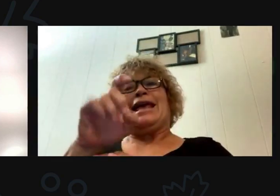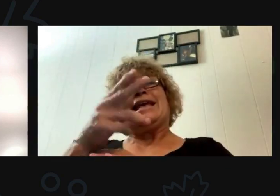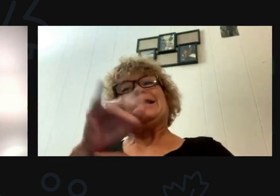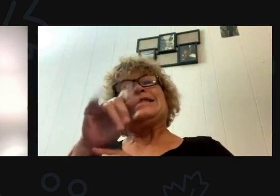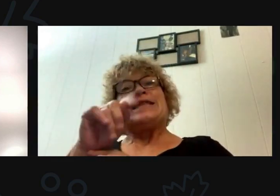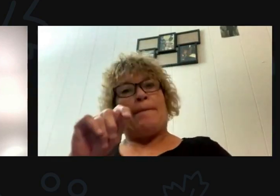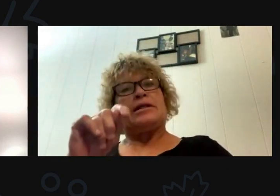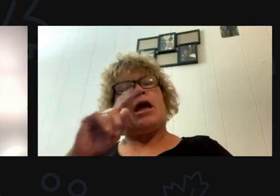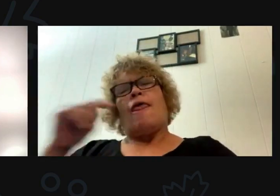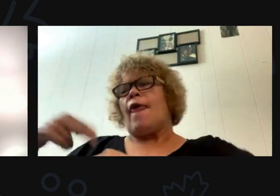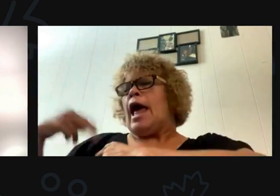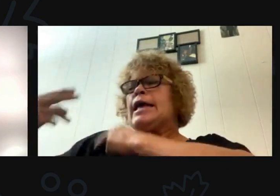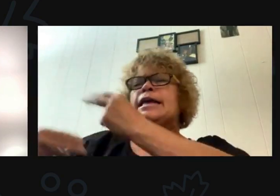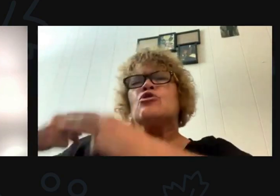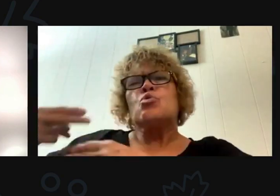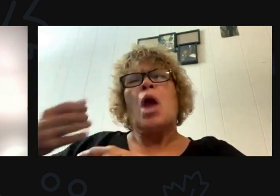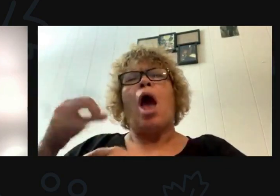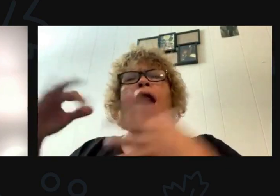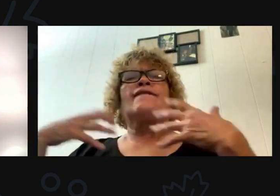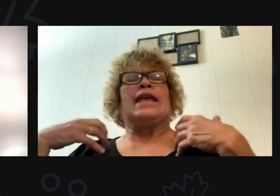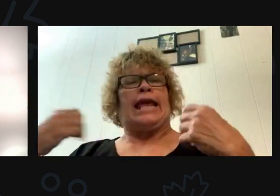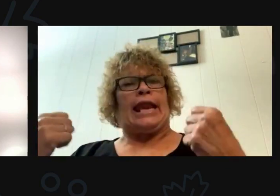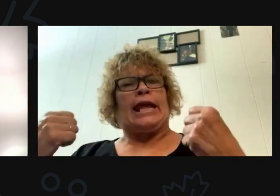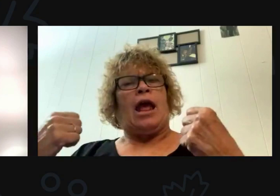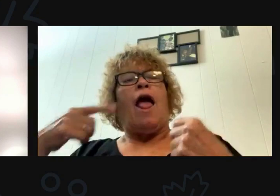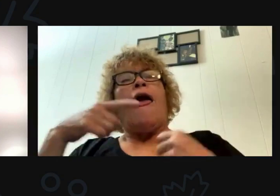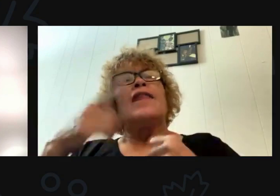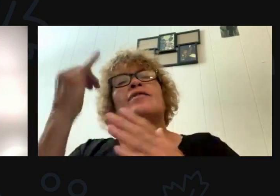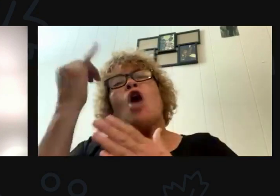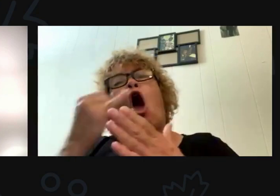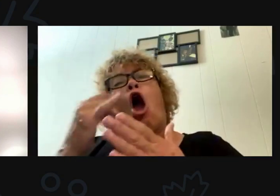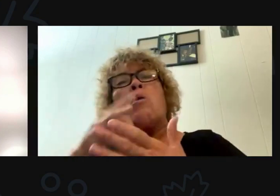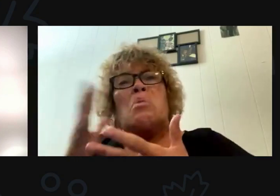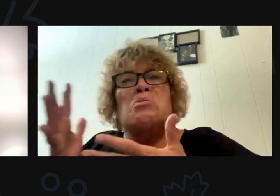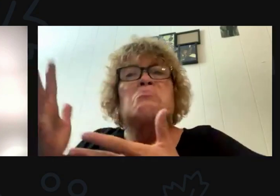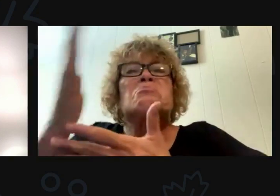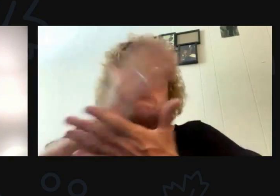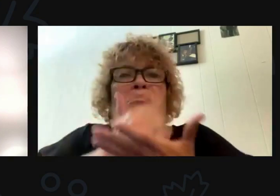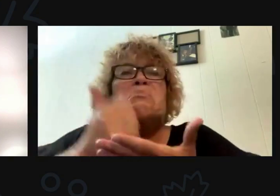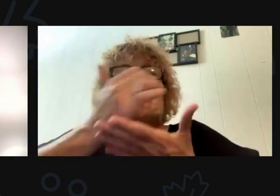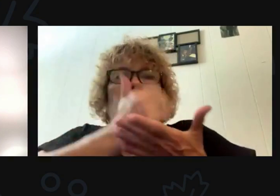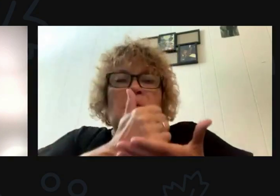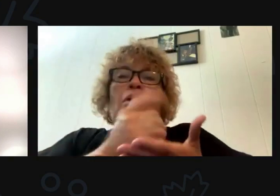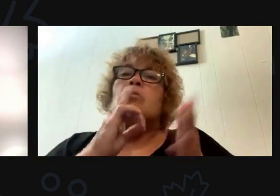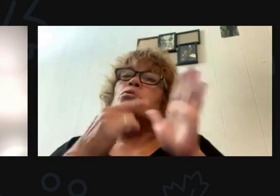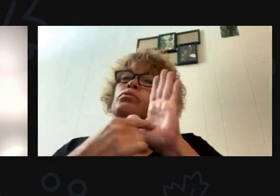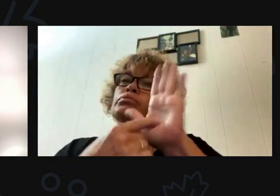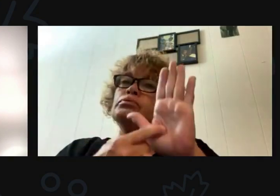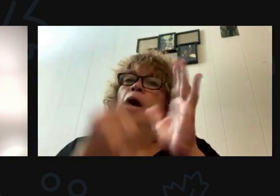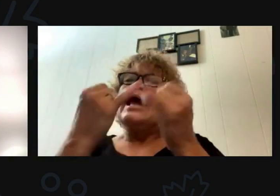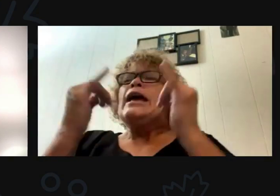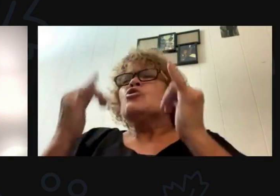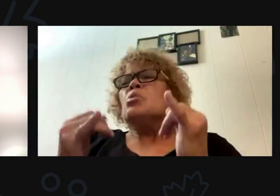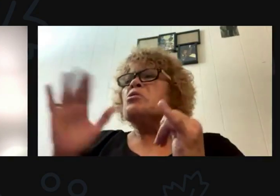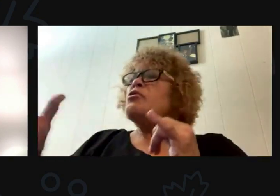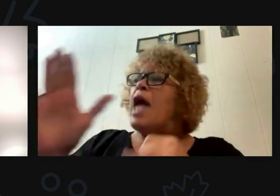the pieces were collected to represent individuals' feelings